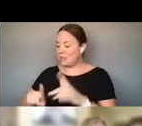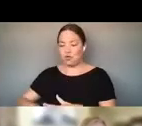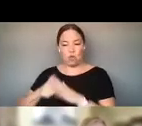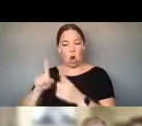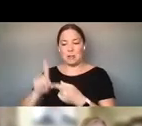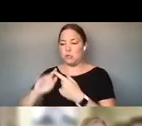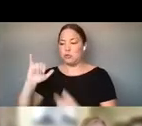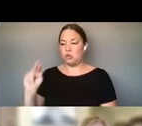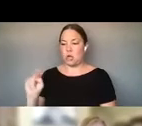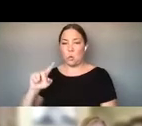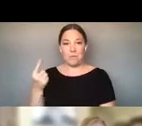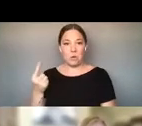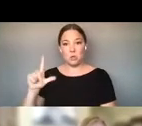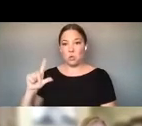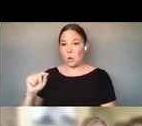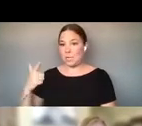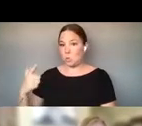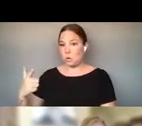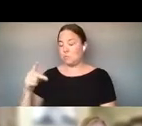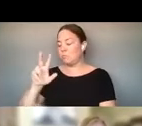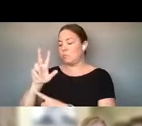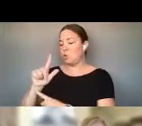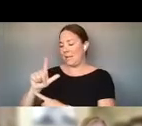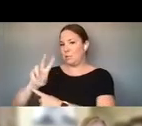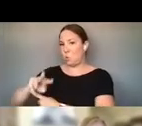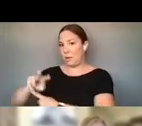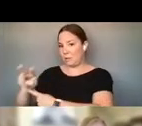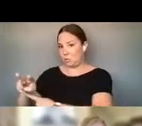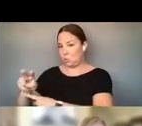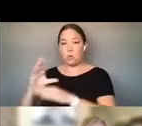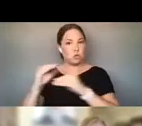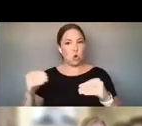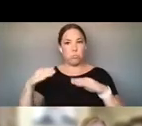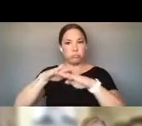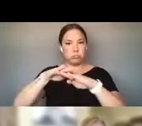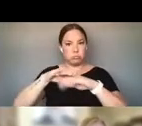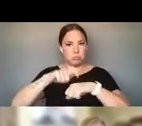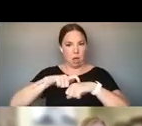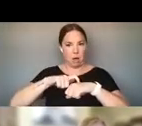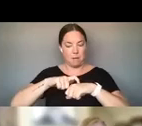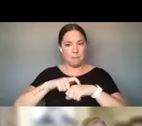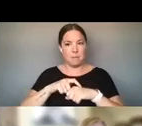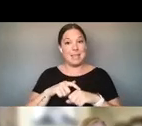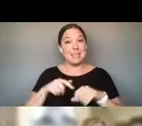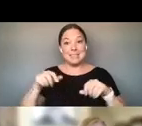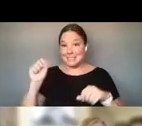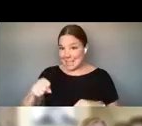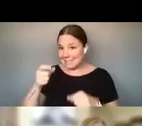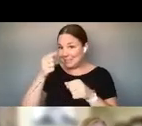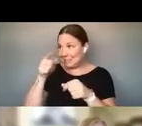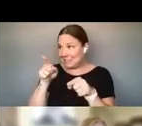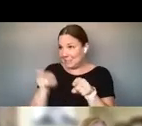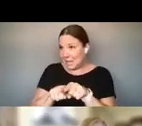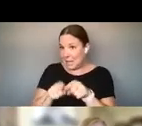2022. So there won't be any overlap in time. And so even though, yes, it is the same individual. It's the same